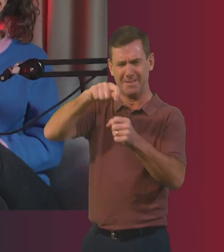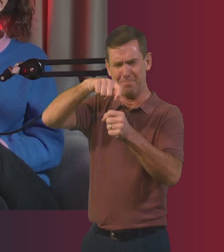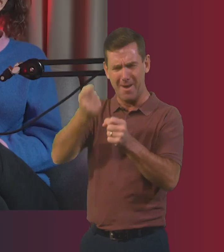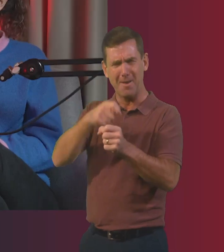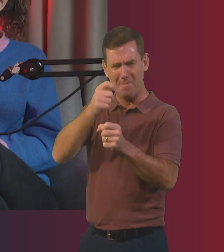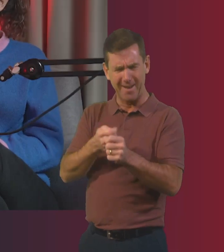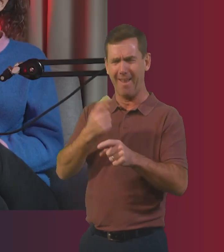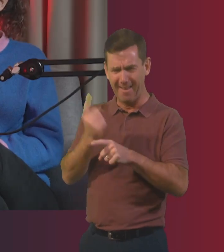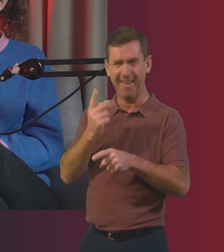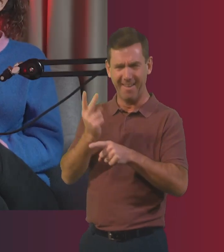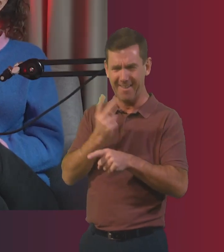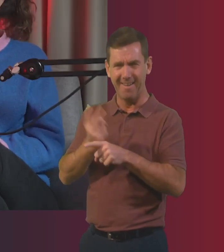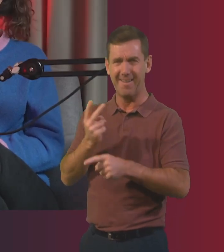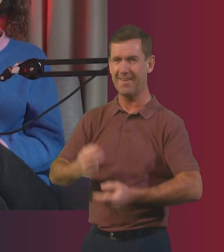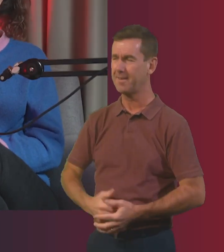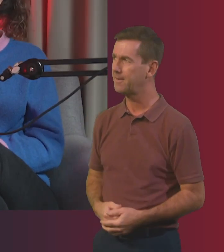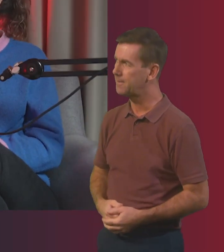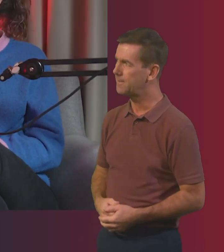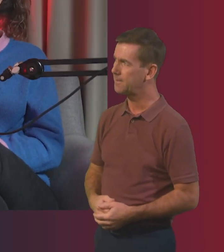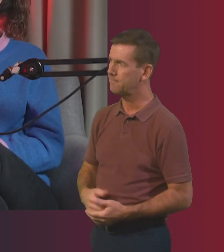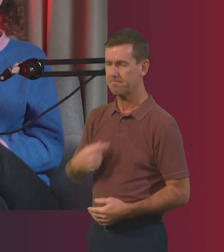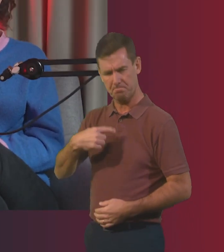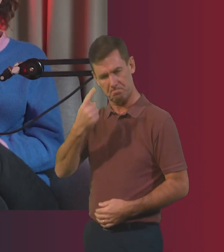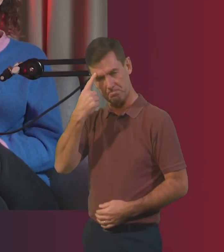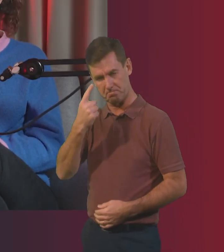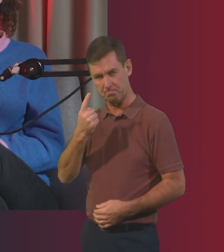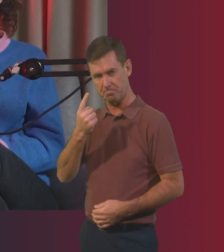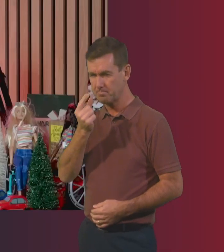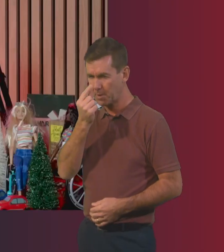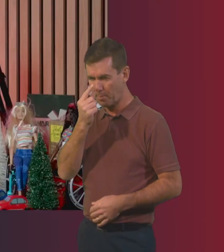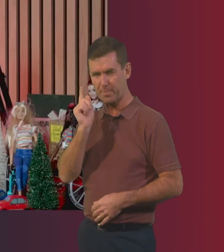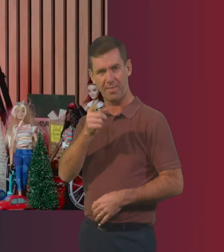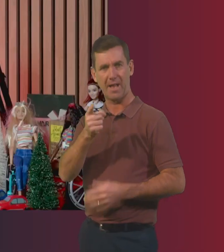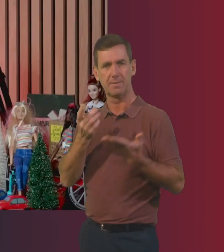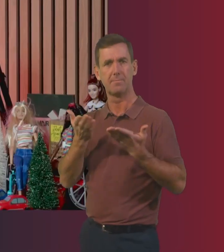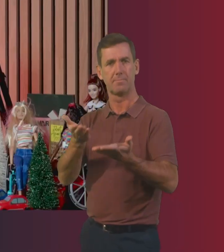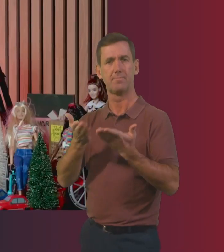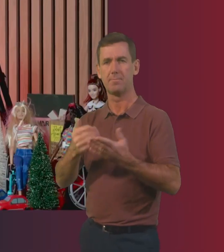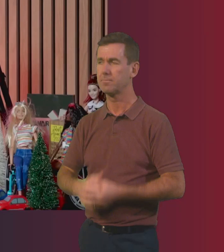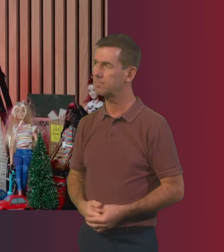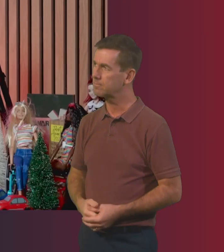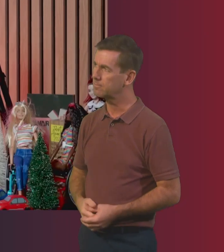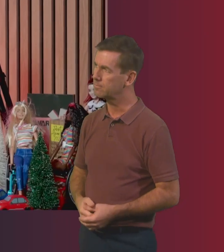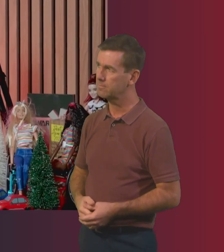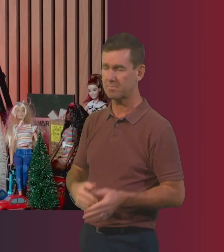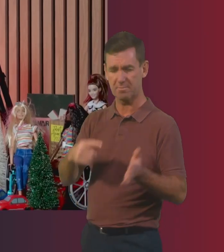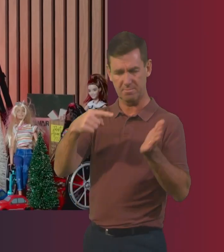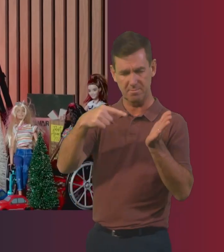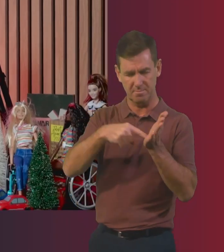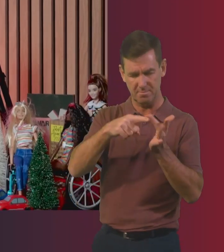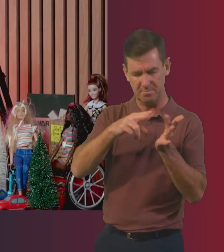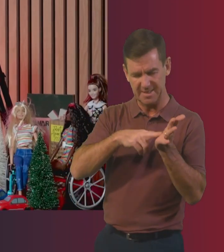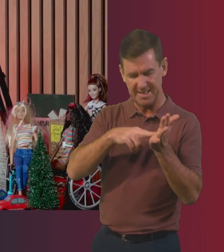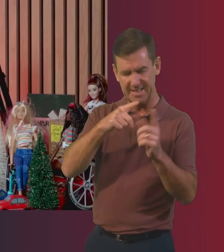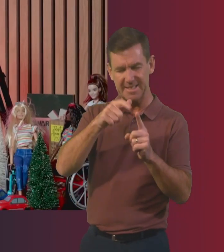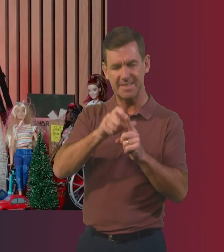there if you want a mince pie. That's a really good idea. Do you know what? I might make that. Sorry, I just had the idea. Say if you to buy tinned fruits. So I'm all